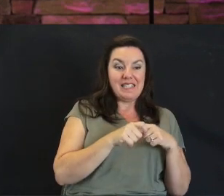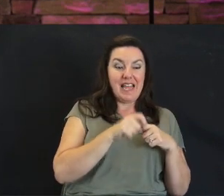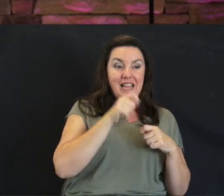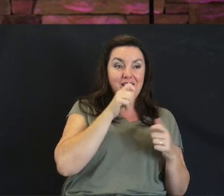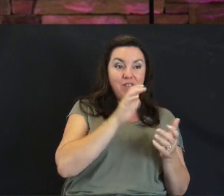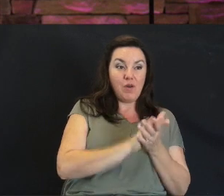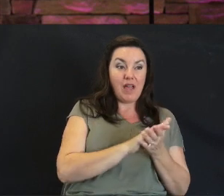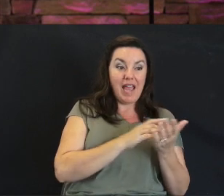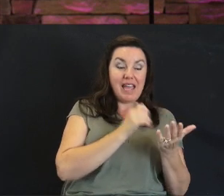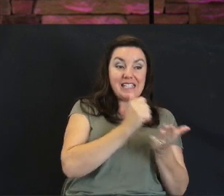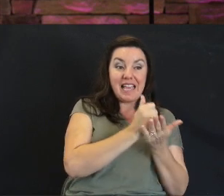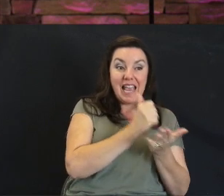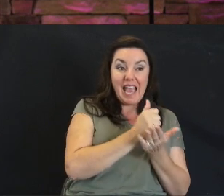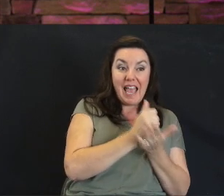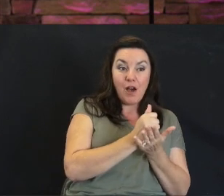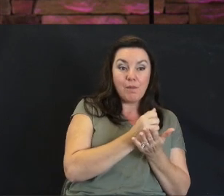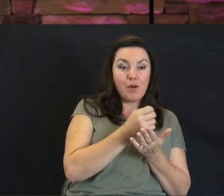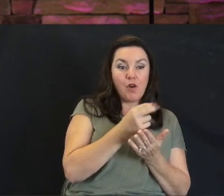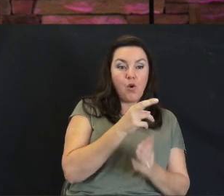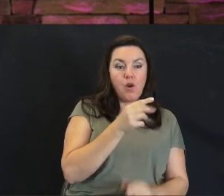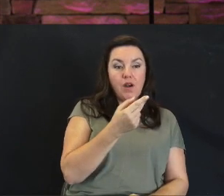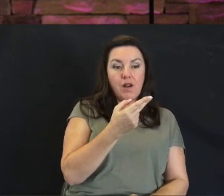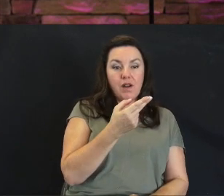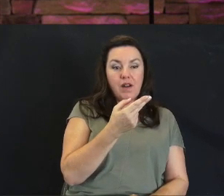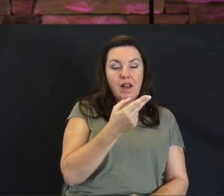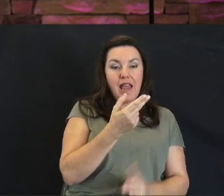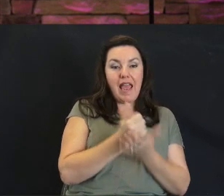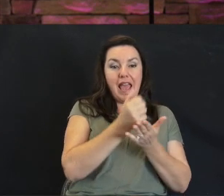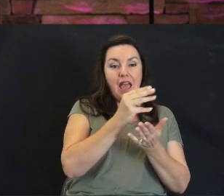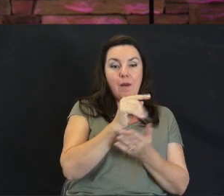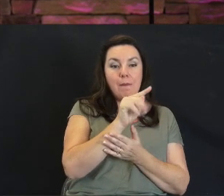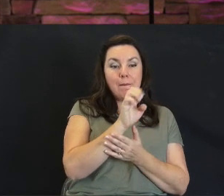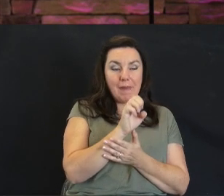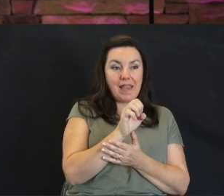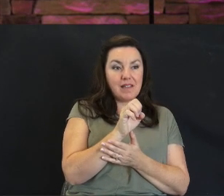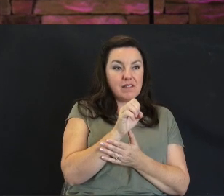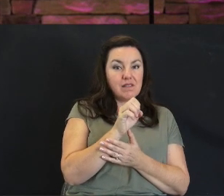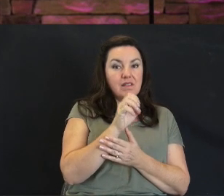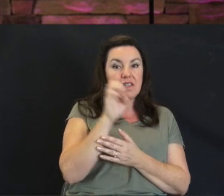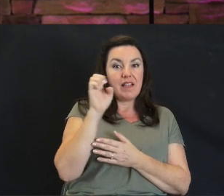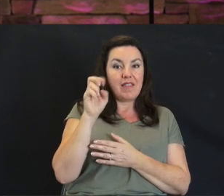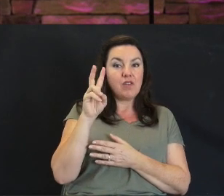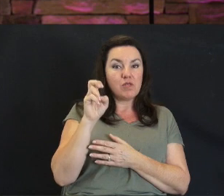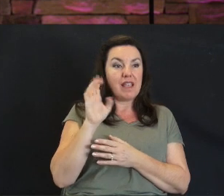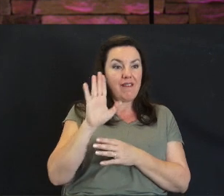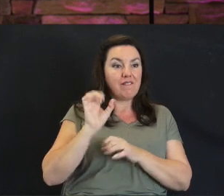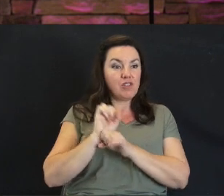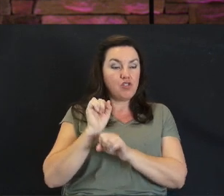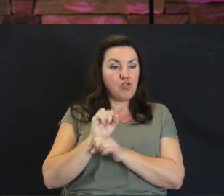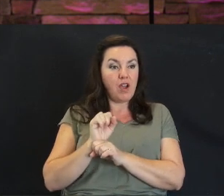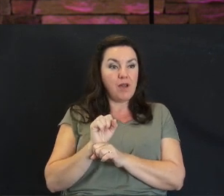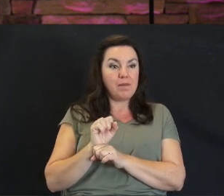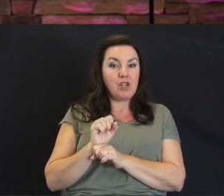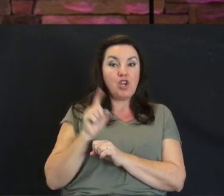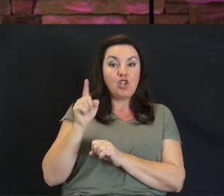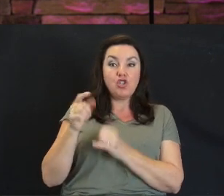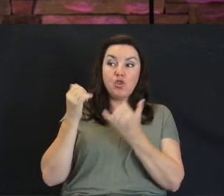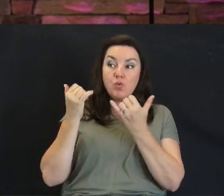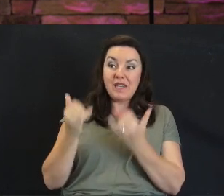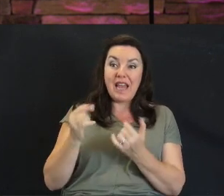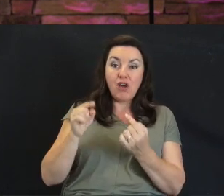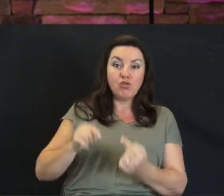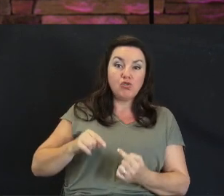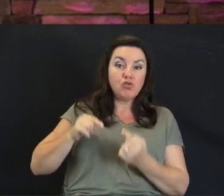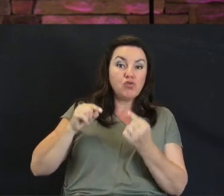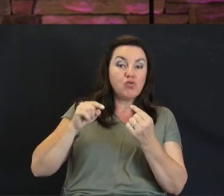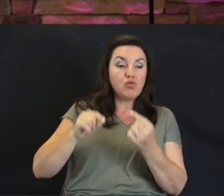As helper or helpmate This is what Eve was called to do To be Adam's helper or helpmate As God had originally designed She would now struggle with this role